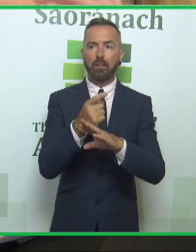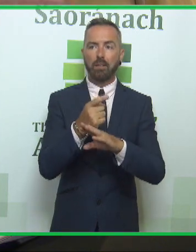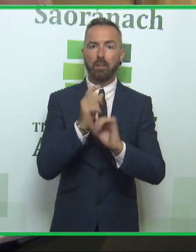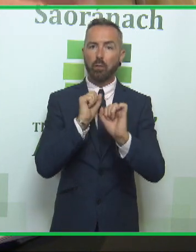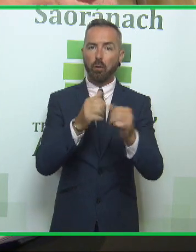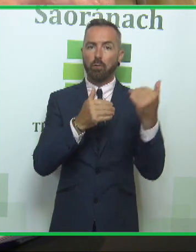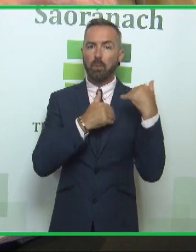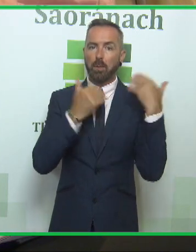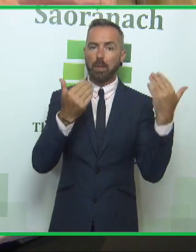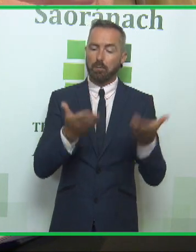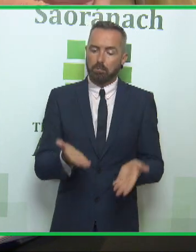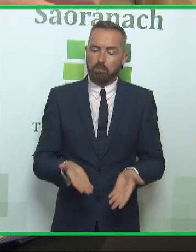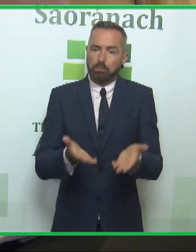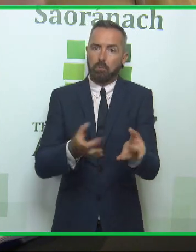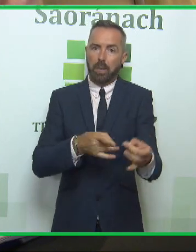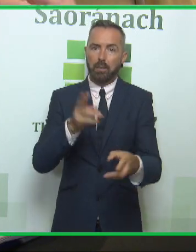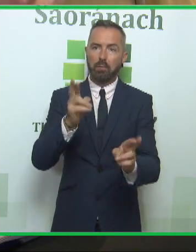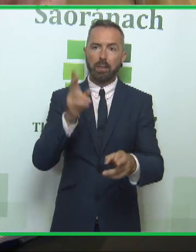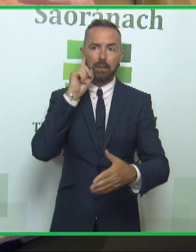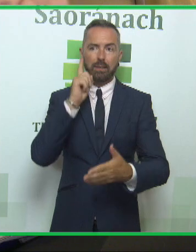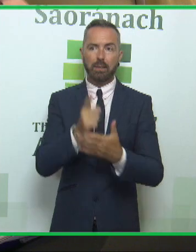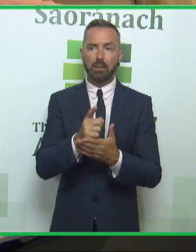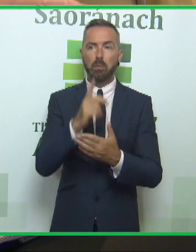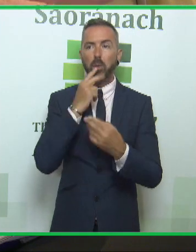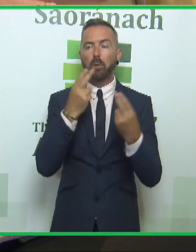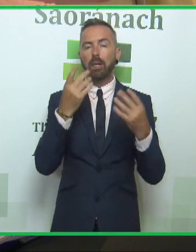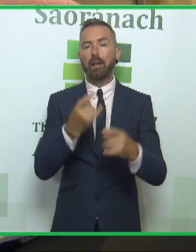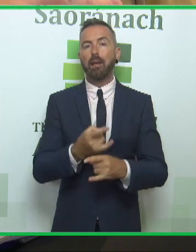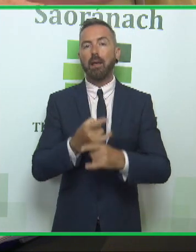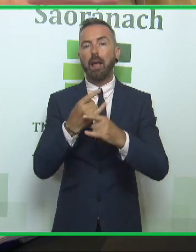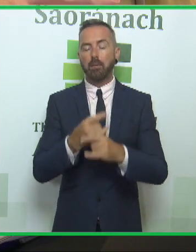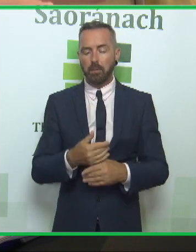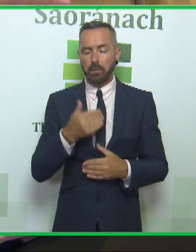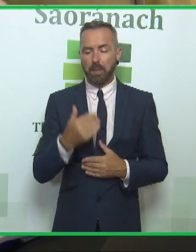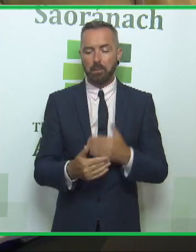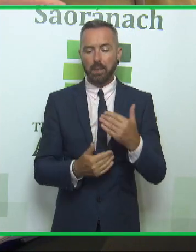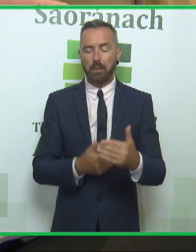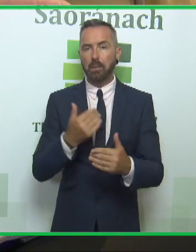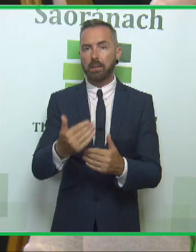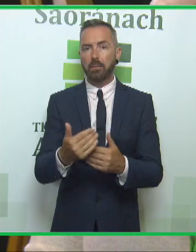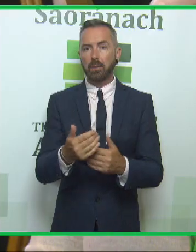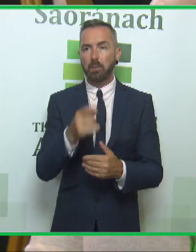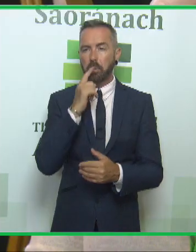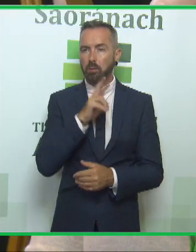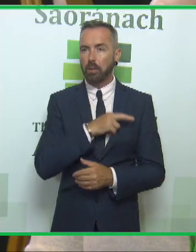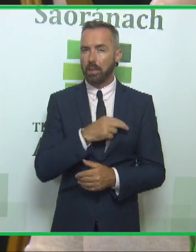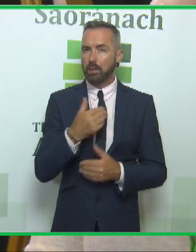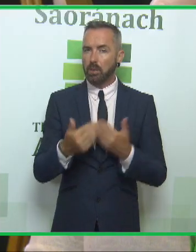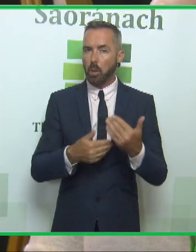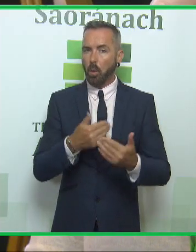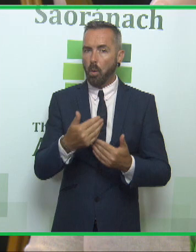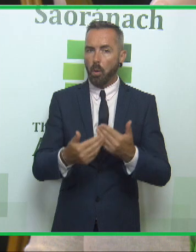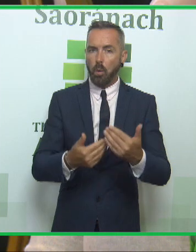now, you've got to make the right decisions now, but we help them step by step all the way through, and it's very slow. And everything is